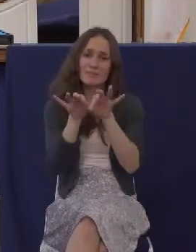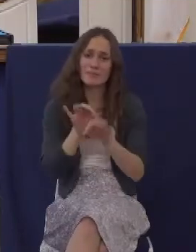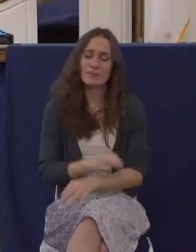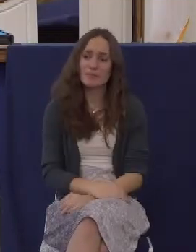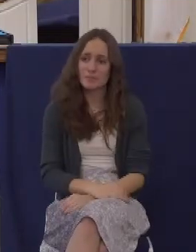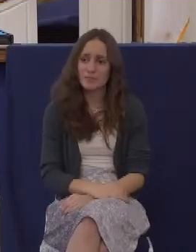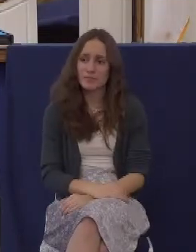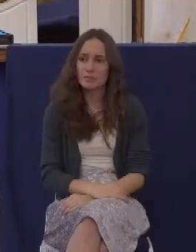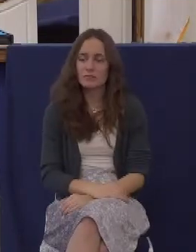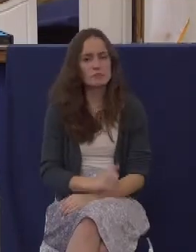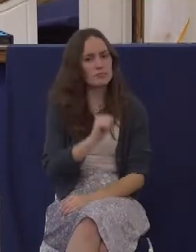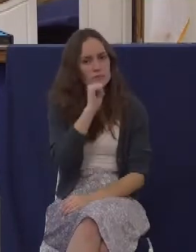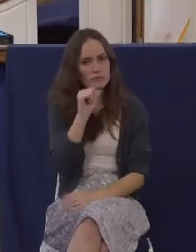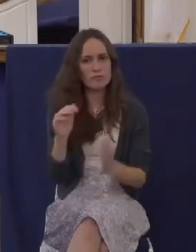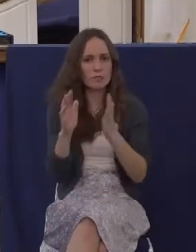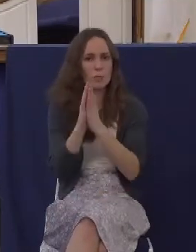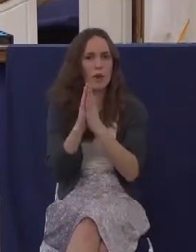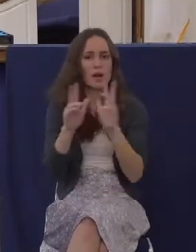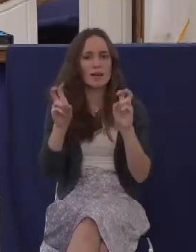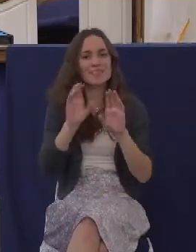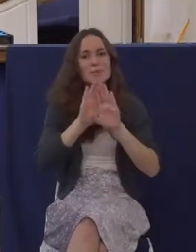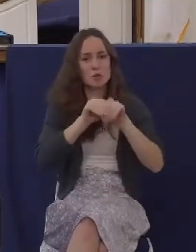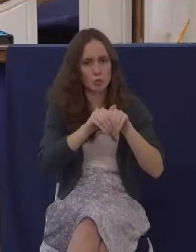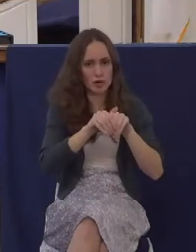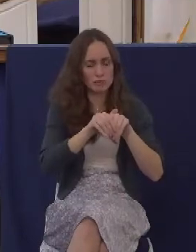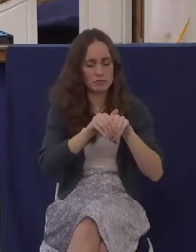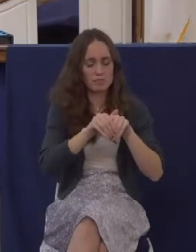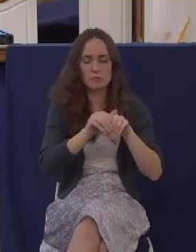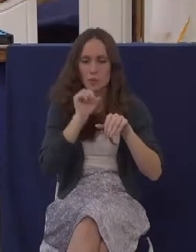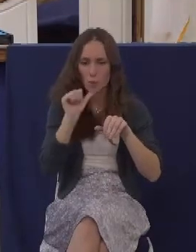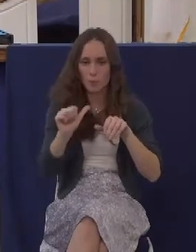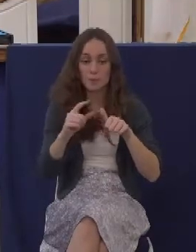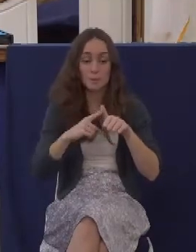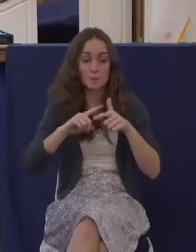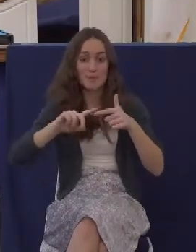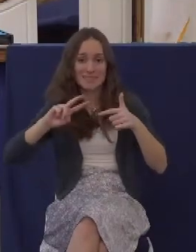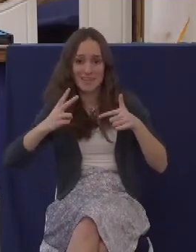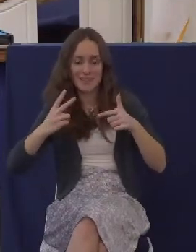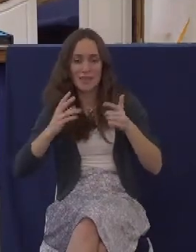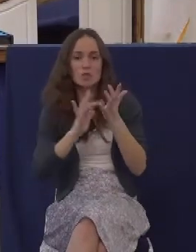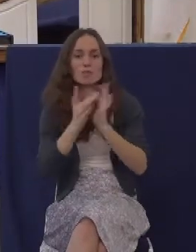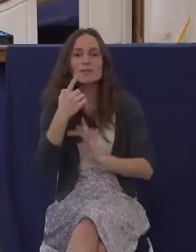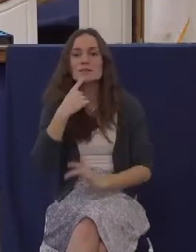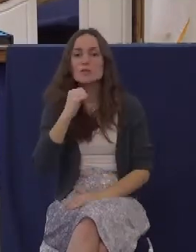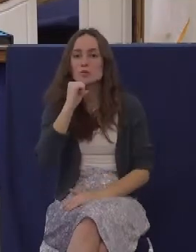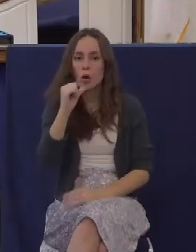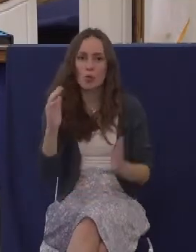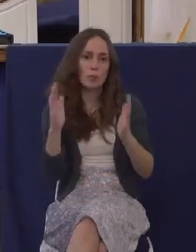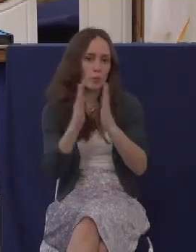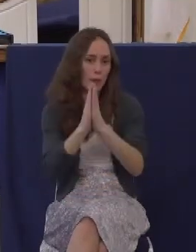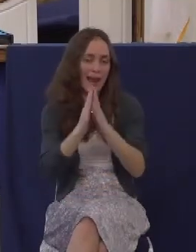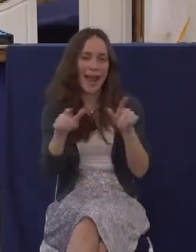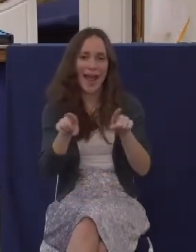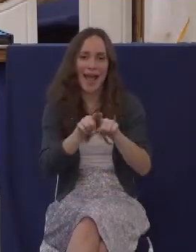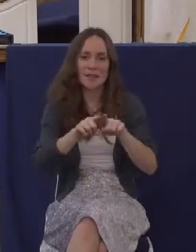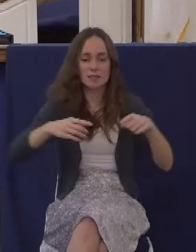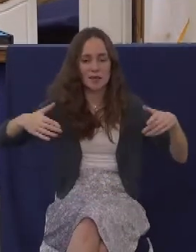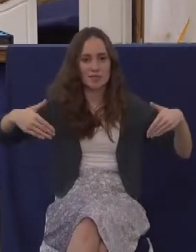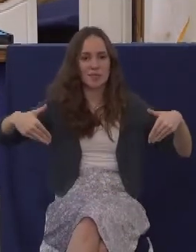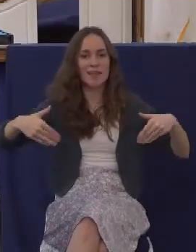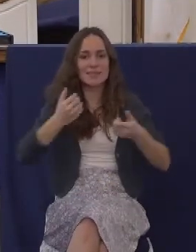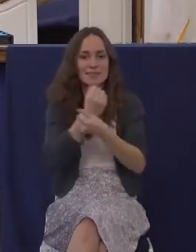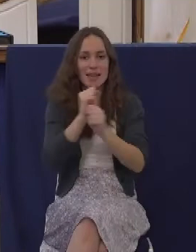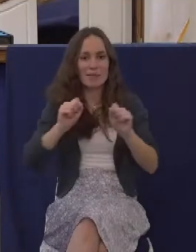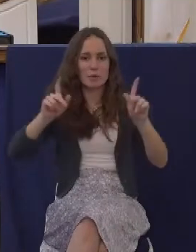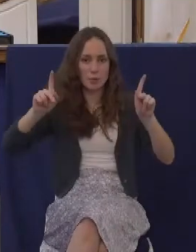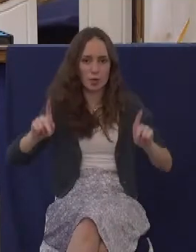So don't pray hypocritically. But here's the second thing Jesus said. Don't pray heathenistically. Look in verse number 7, what he